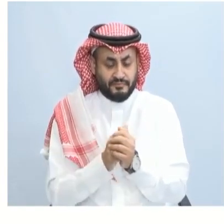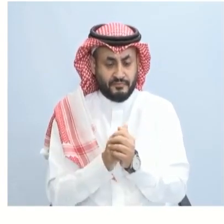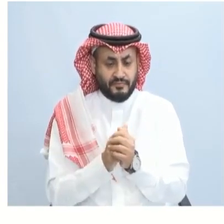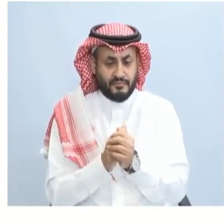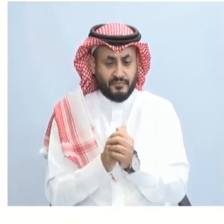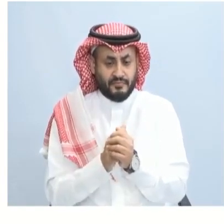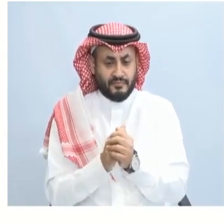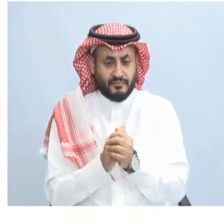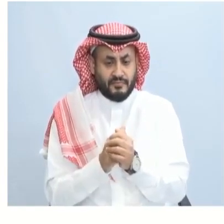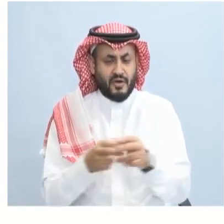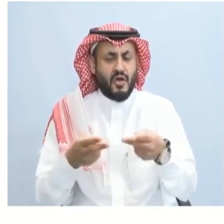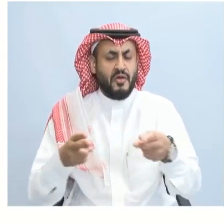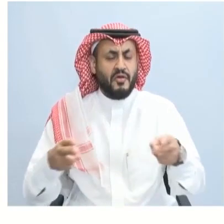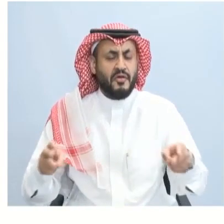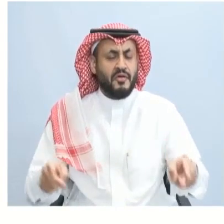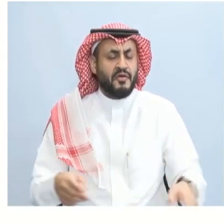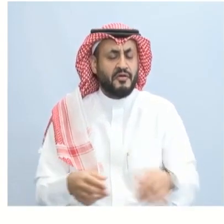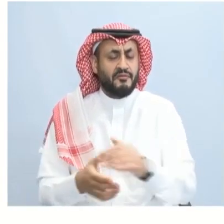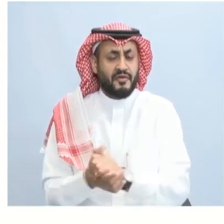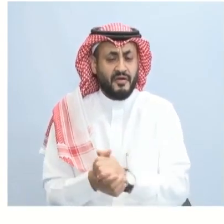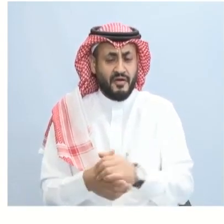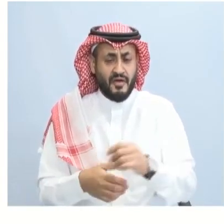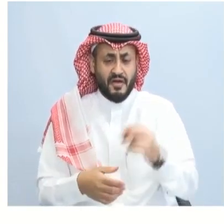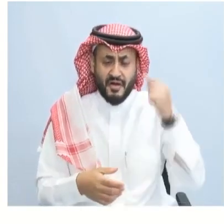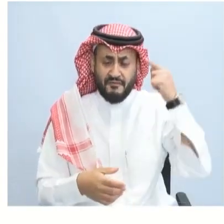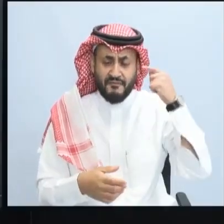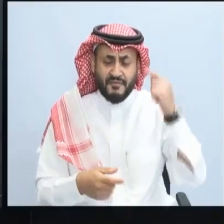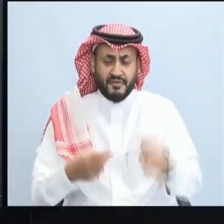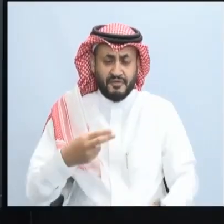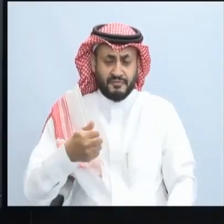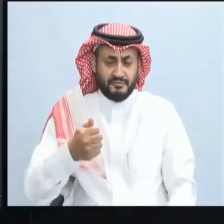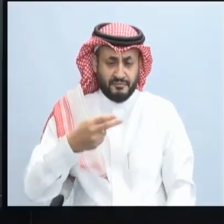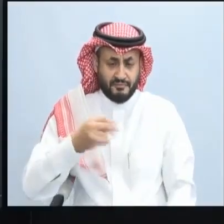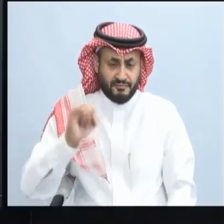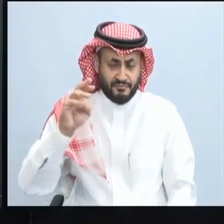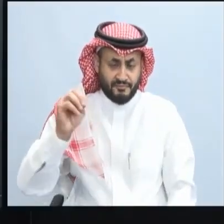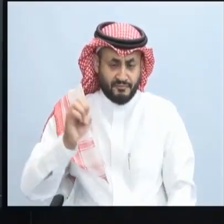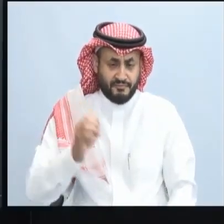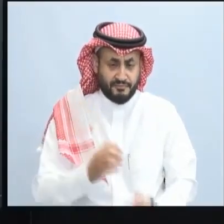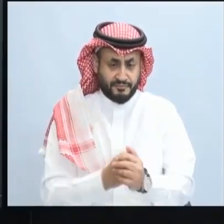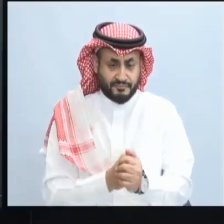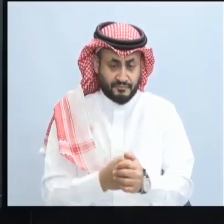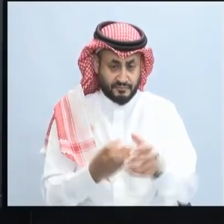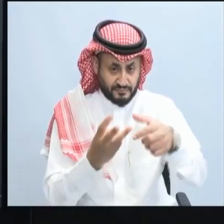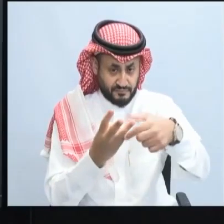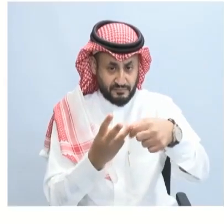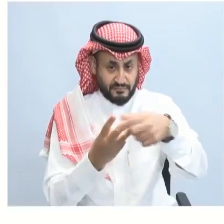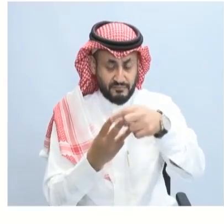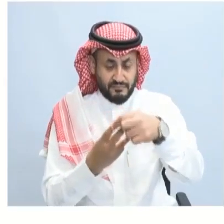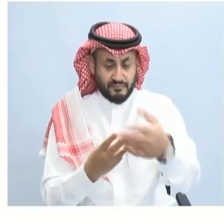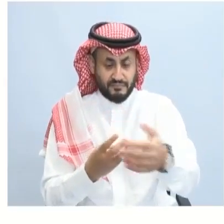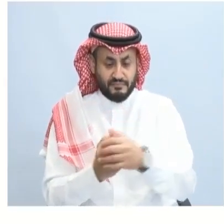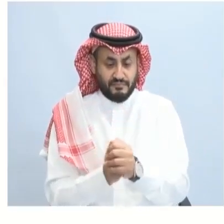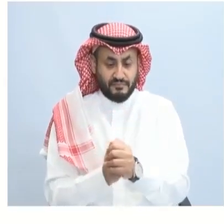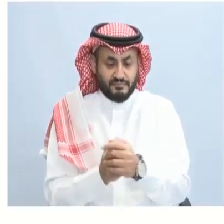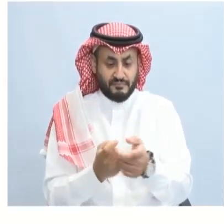is Ahmed considering? So basically, he mentioned three options that we have here. Now,